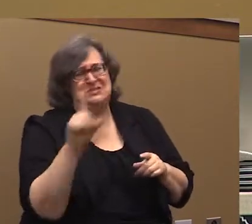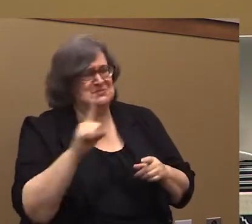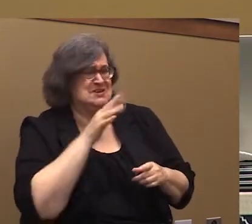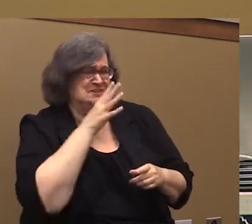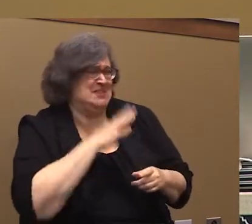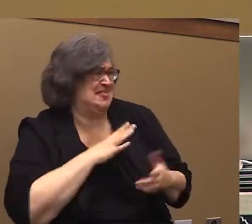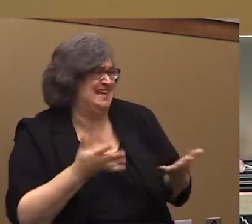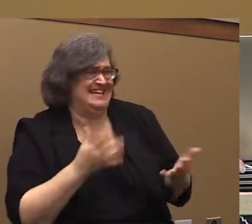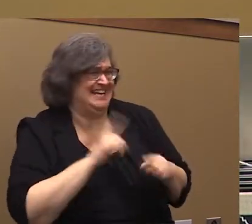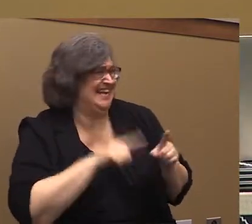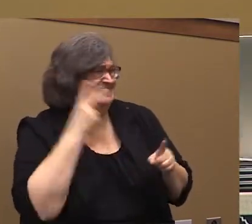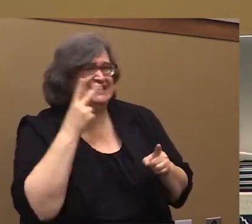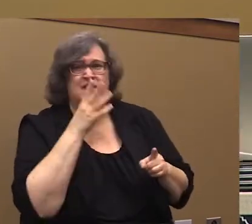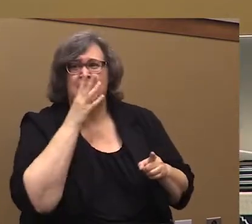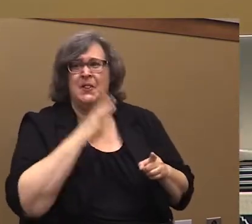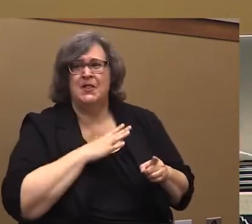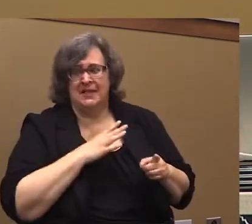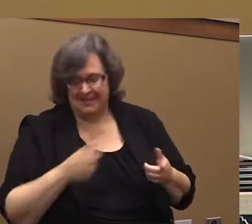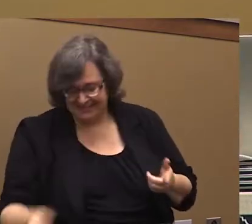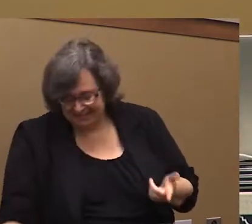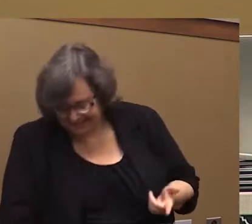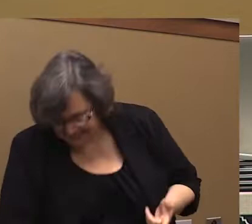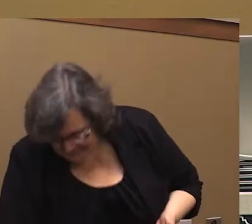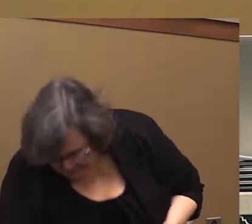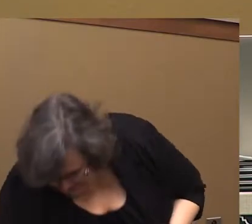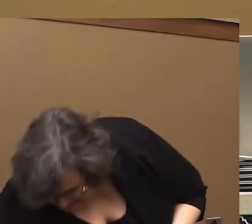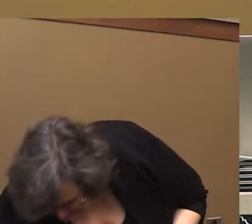Pardon? What?